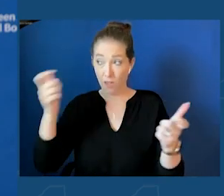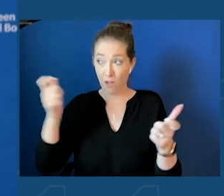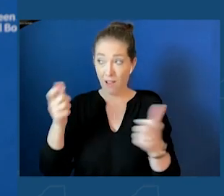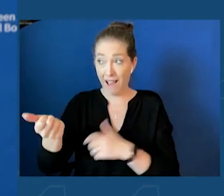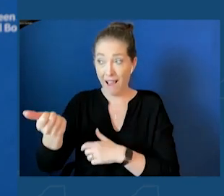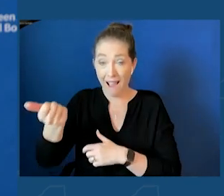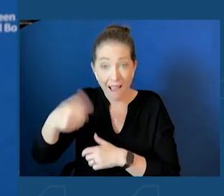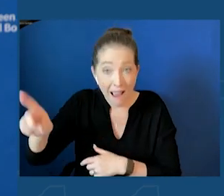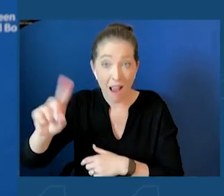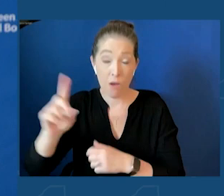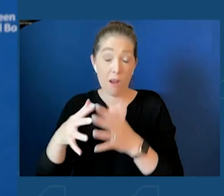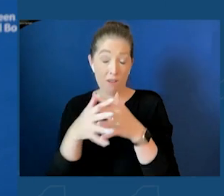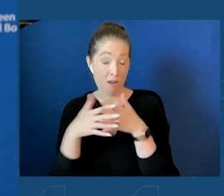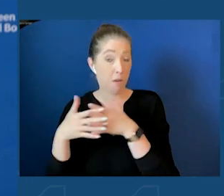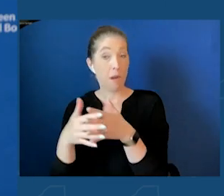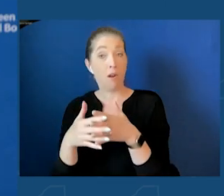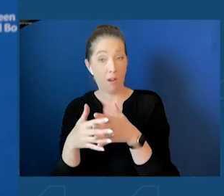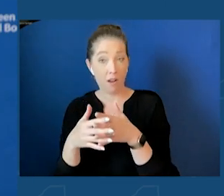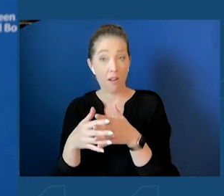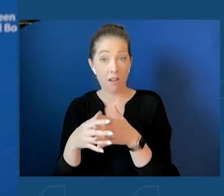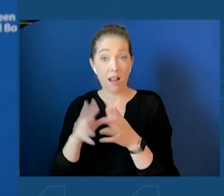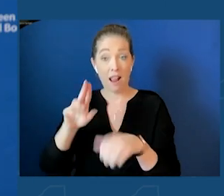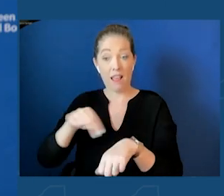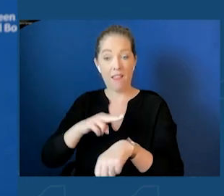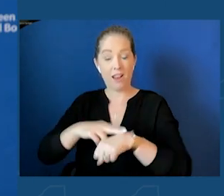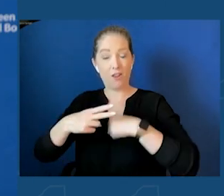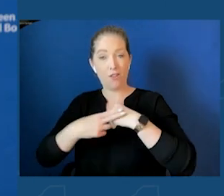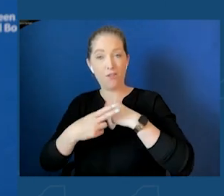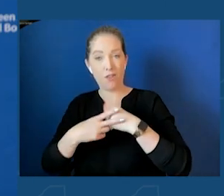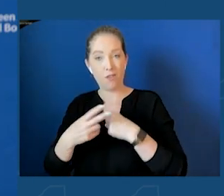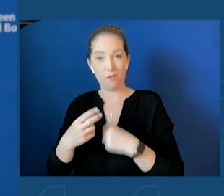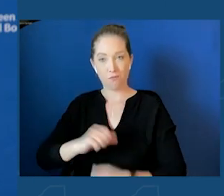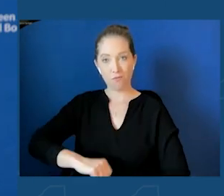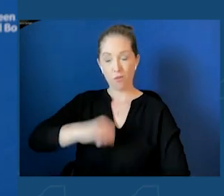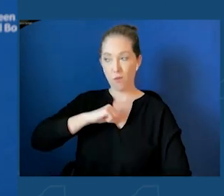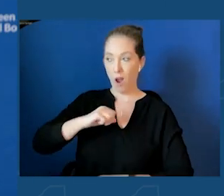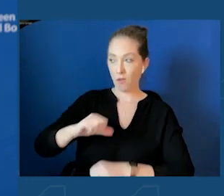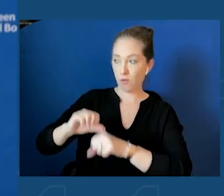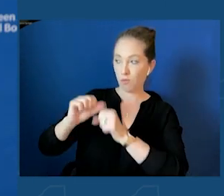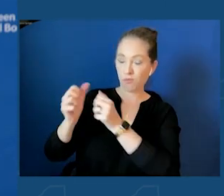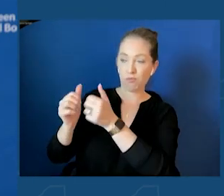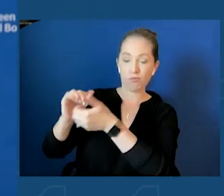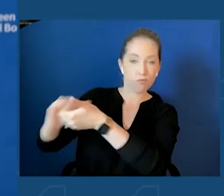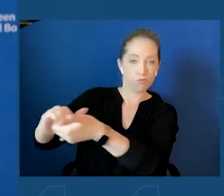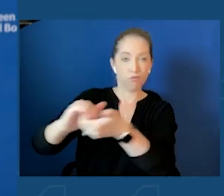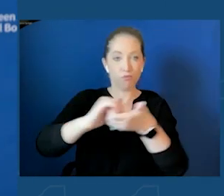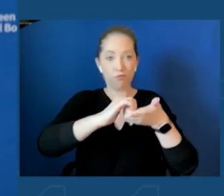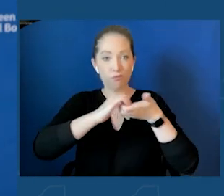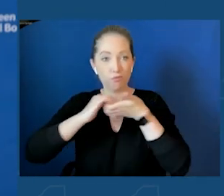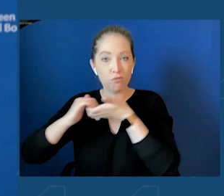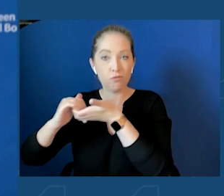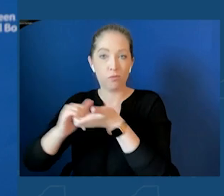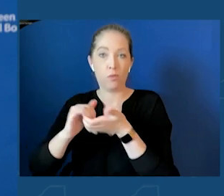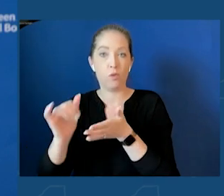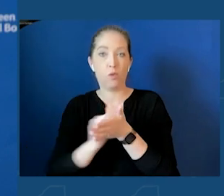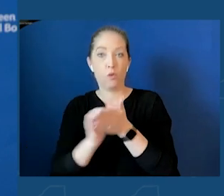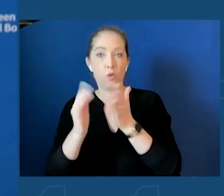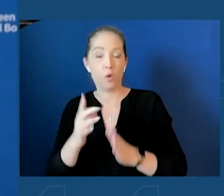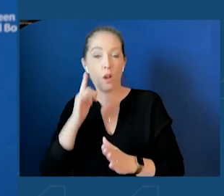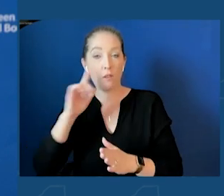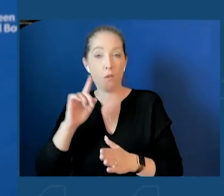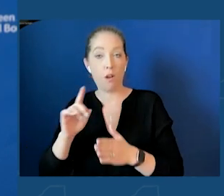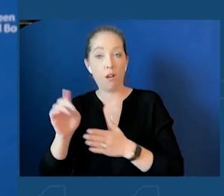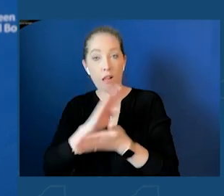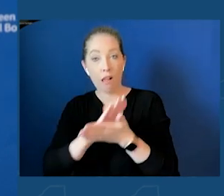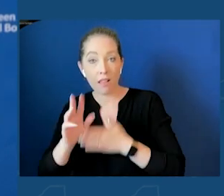cycle. And the Nature Conservancy was proud to work alongside hundreds and hundreds of partners in New Yorkers for Clean Water and Jobs